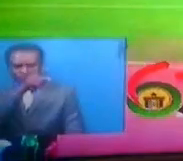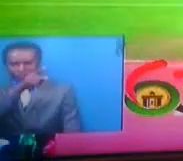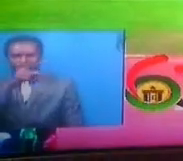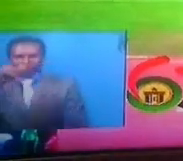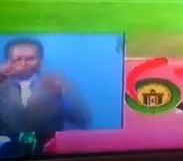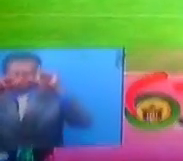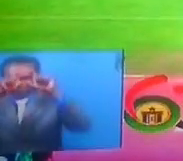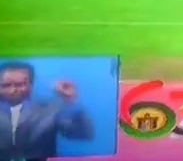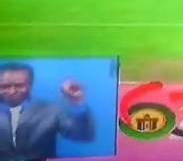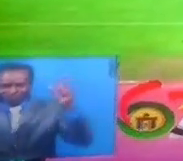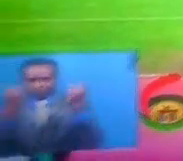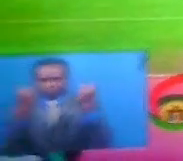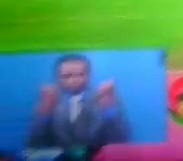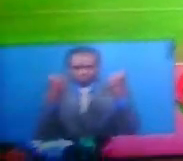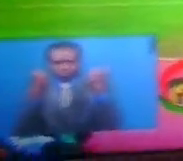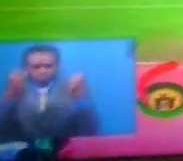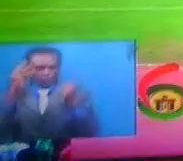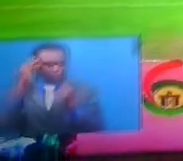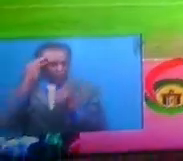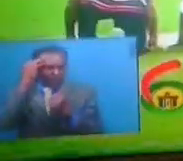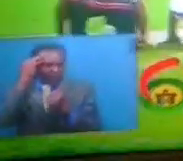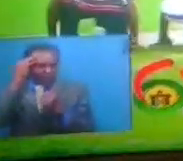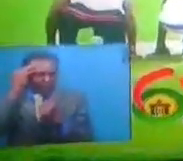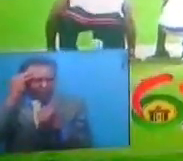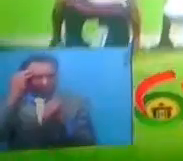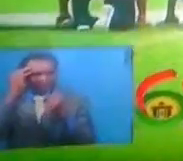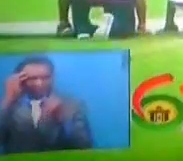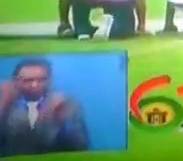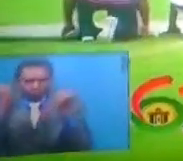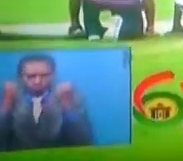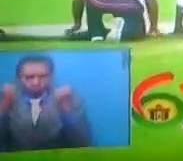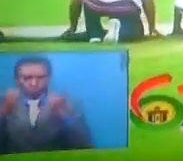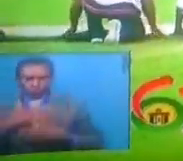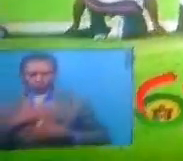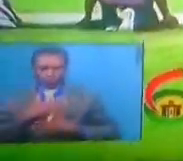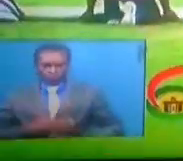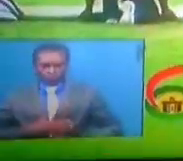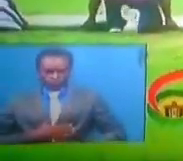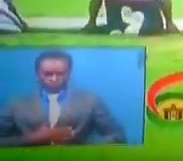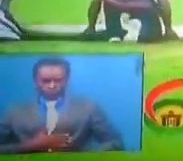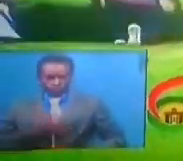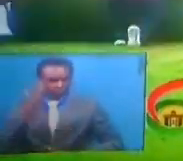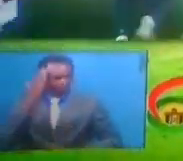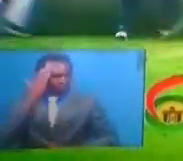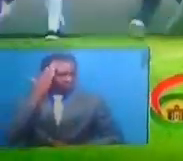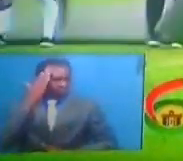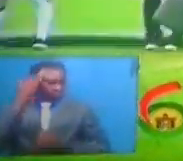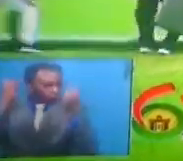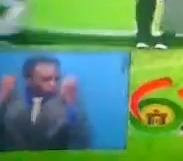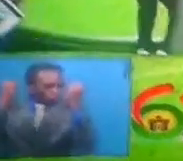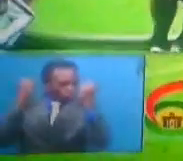Strong body. Yeah, of course, you need a strong mind to be able to withstand some of the very